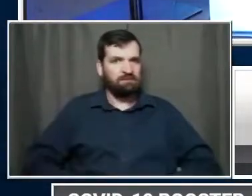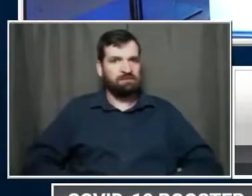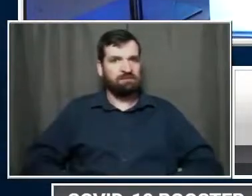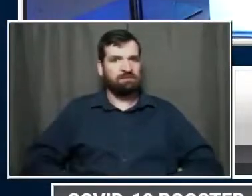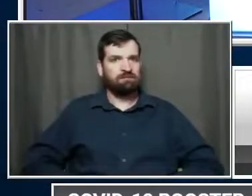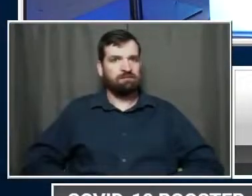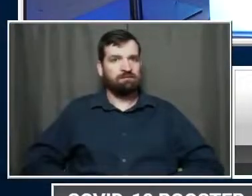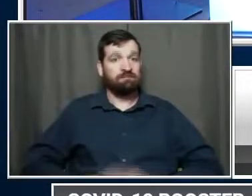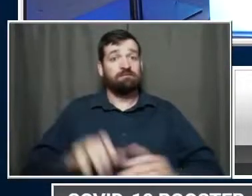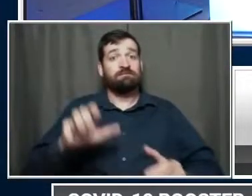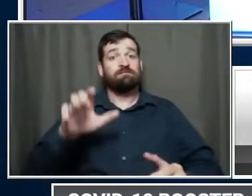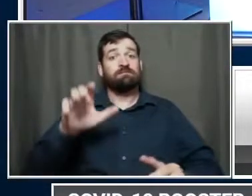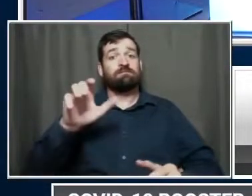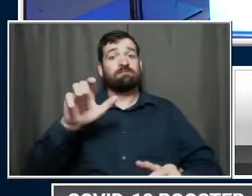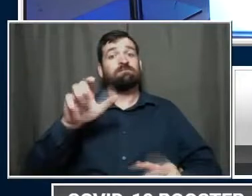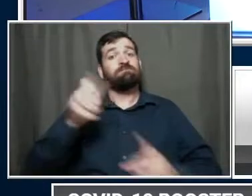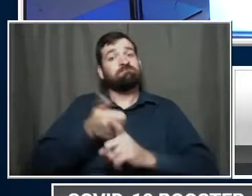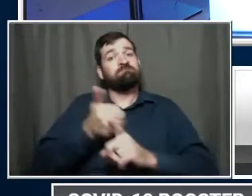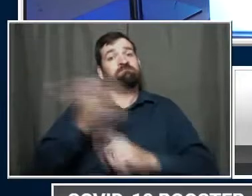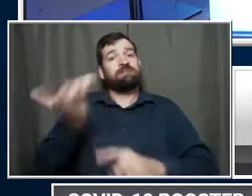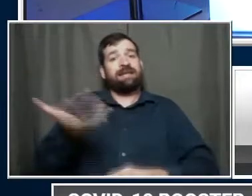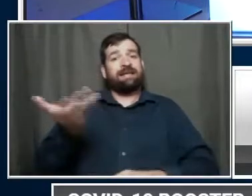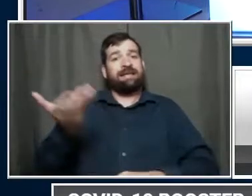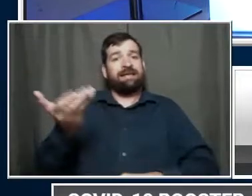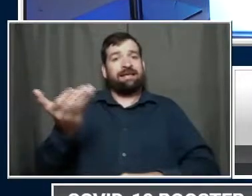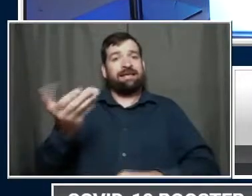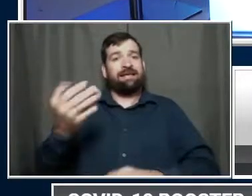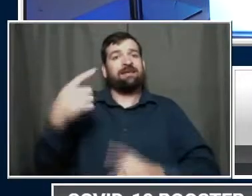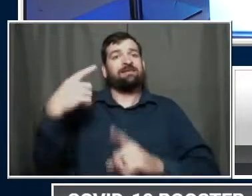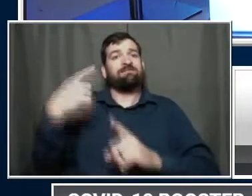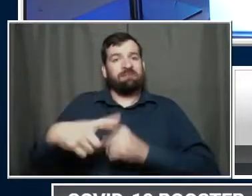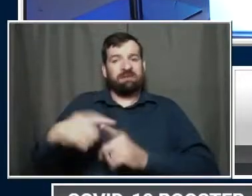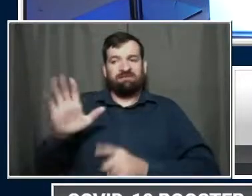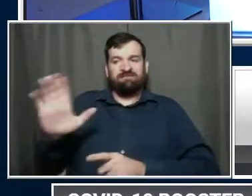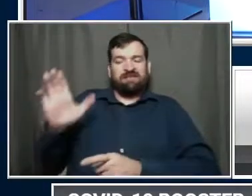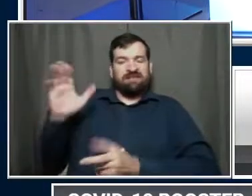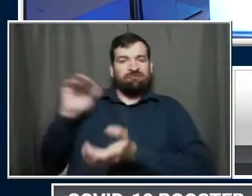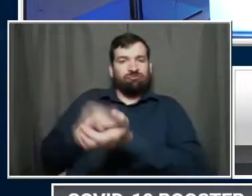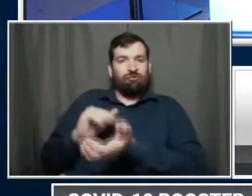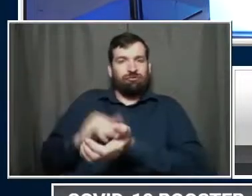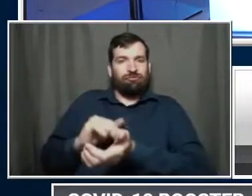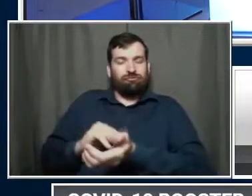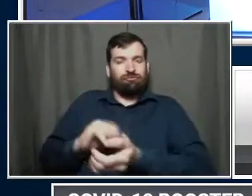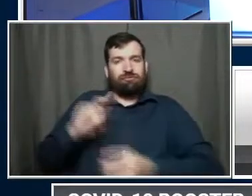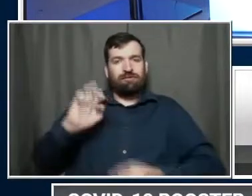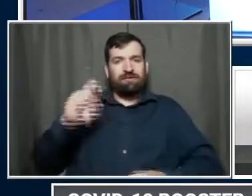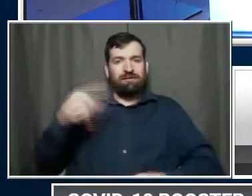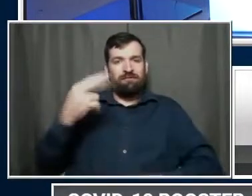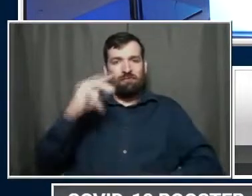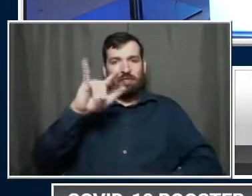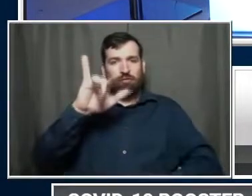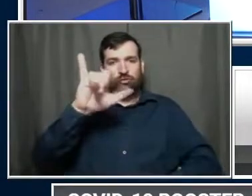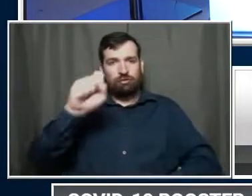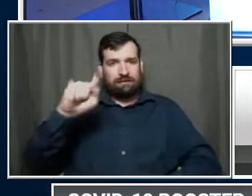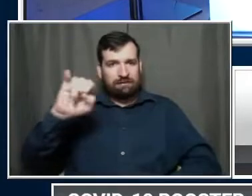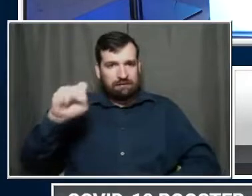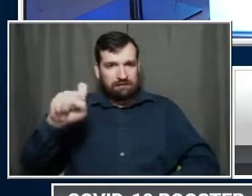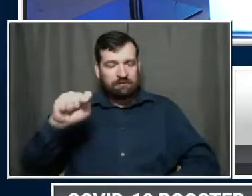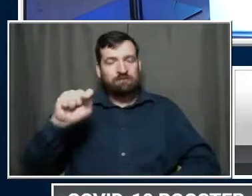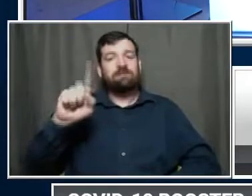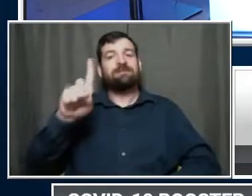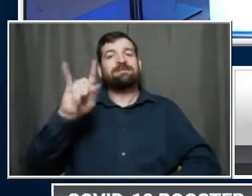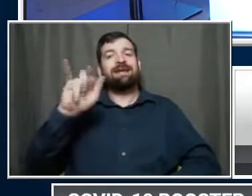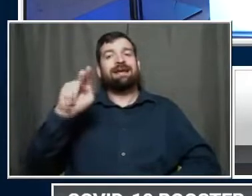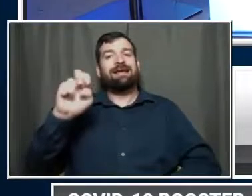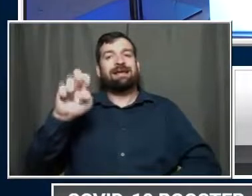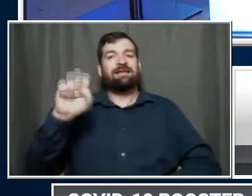Erron is here with us this morning in studio, along with Erron's nephrologist, medical director of kidney transplantation, Dr. Diane Seabrick. Welcome to